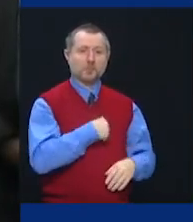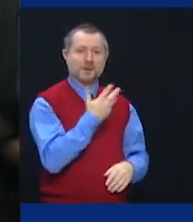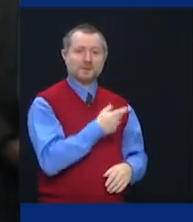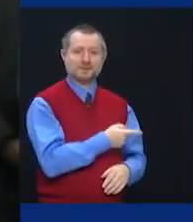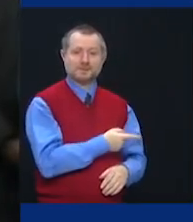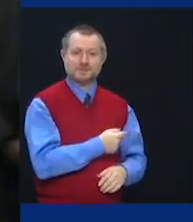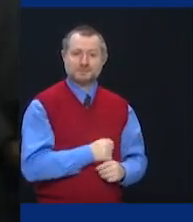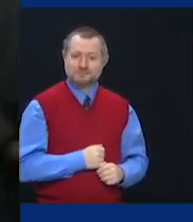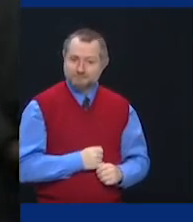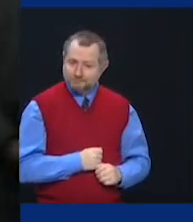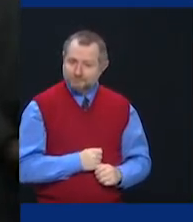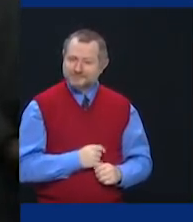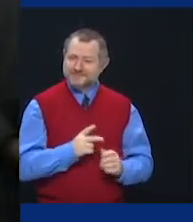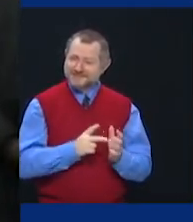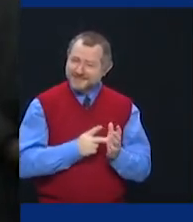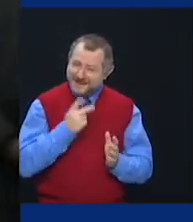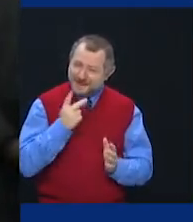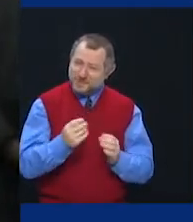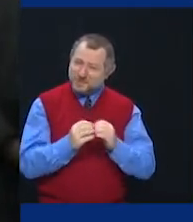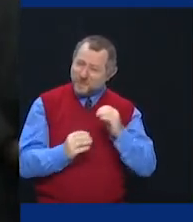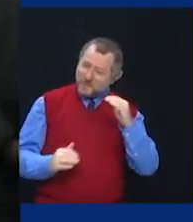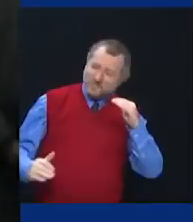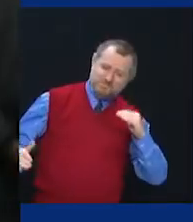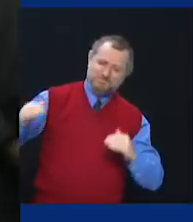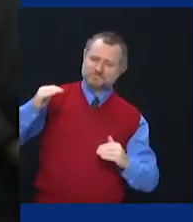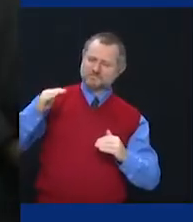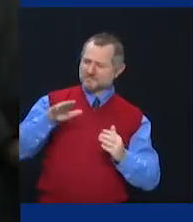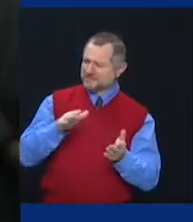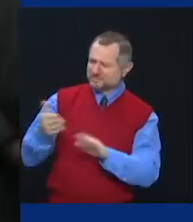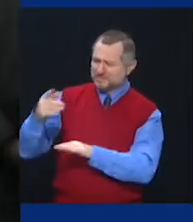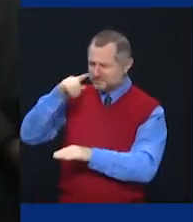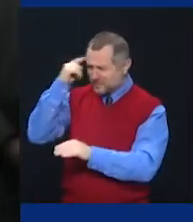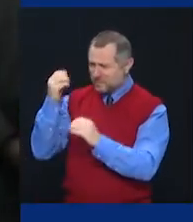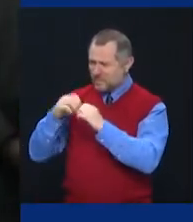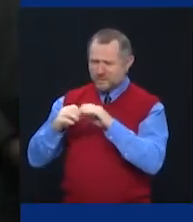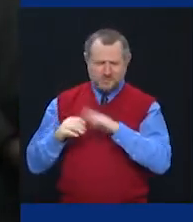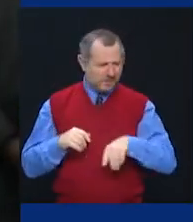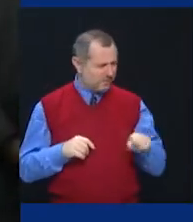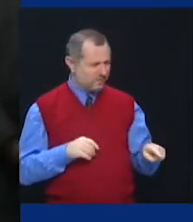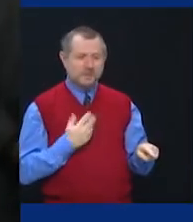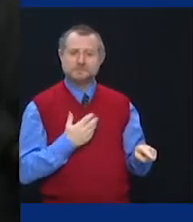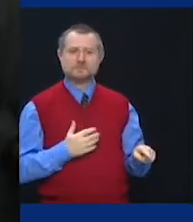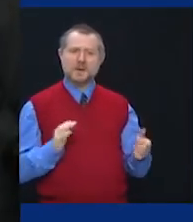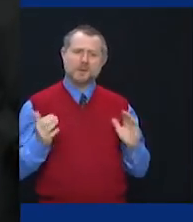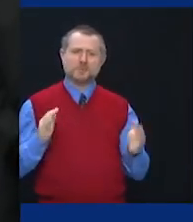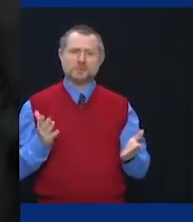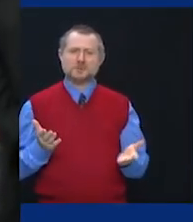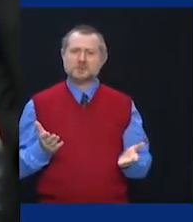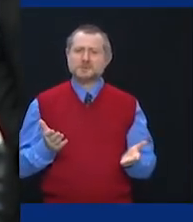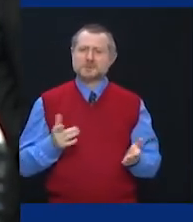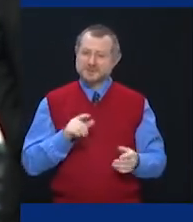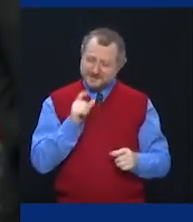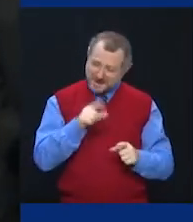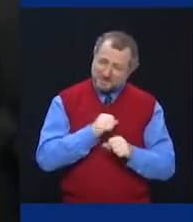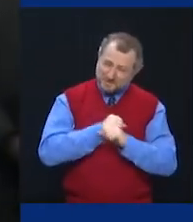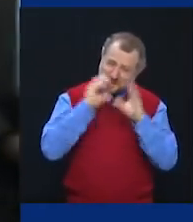2 times as many blacks died as whites. Think about that.